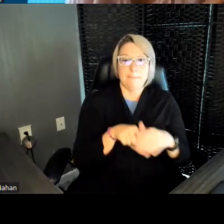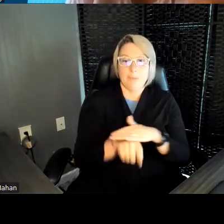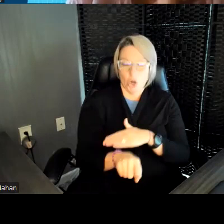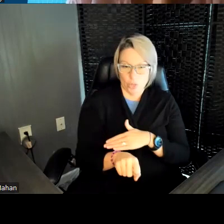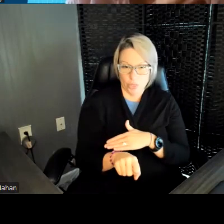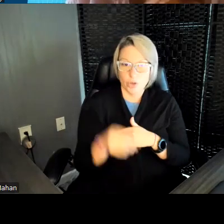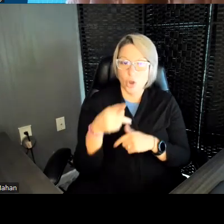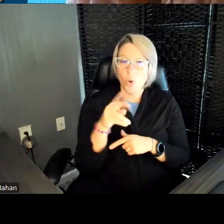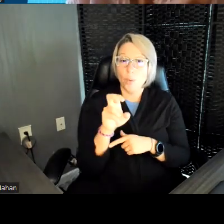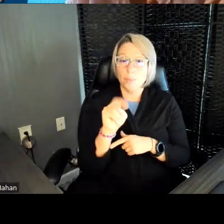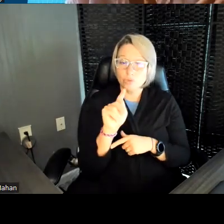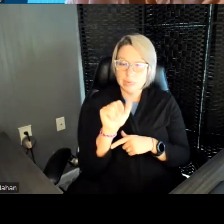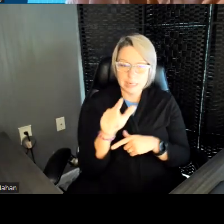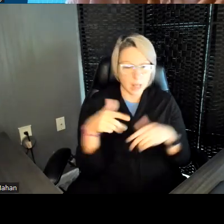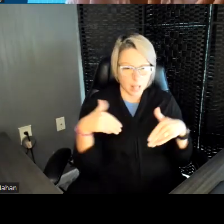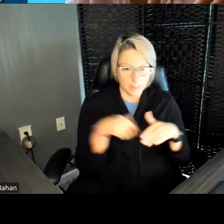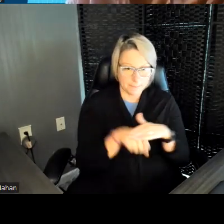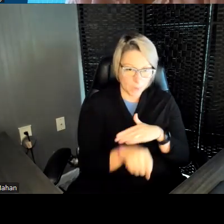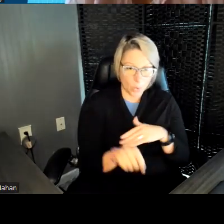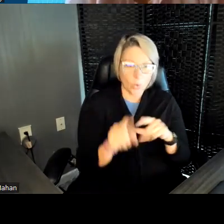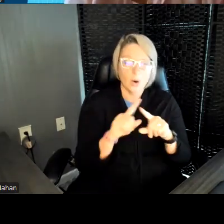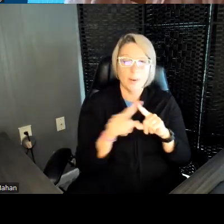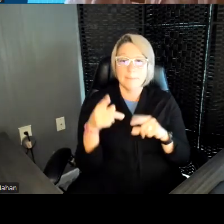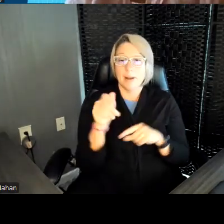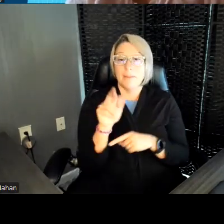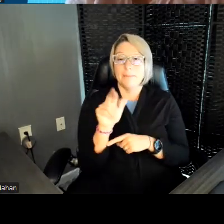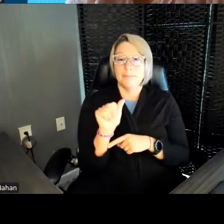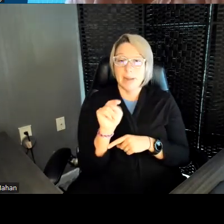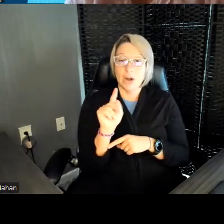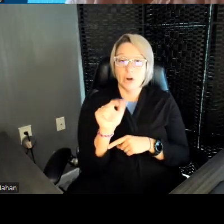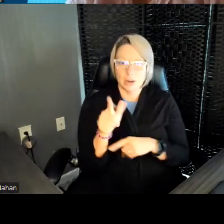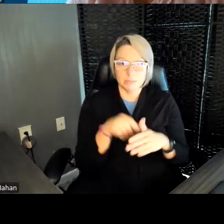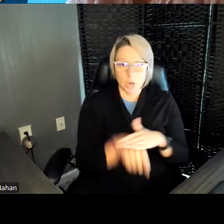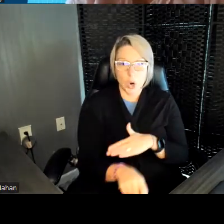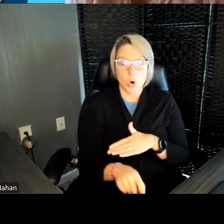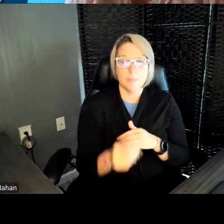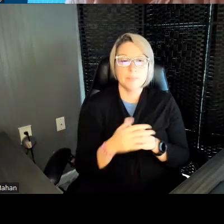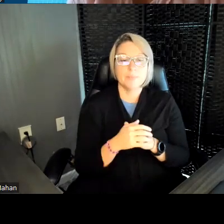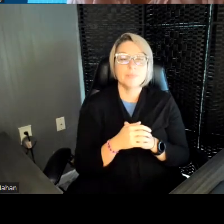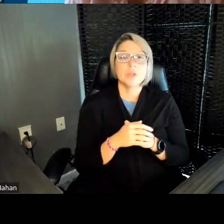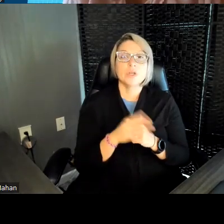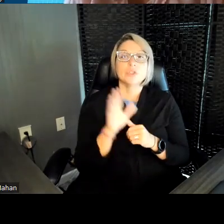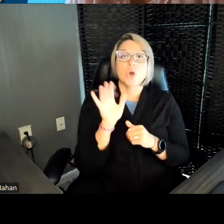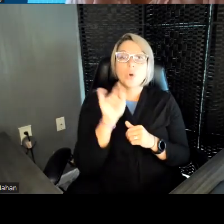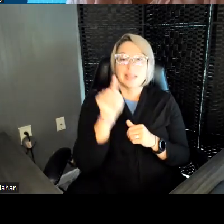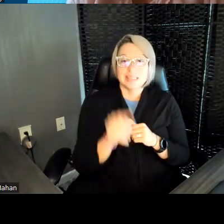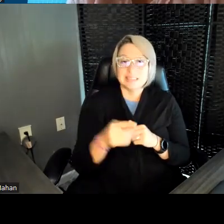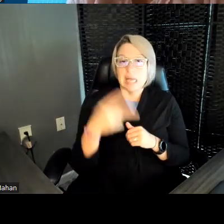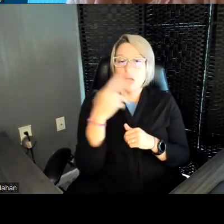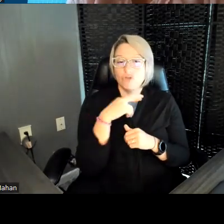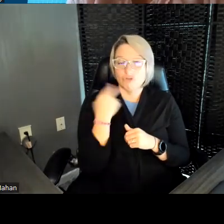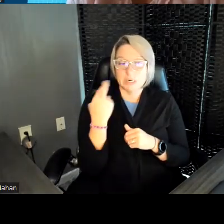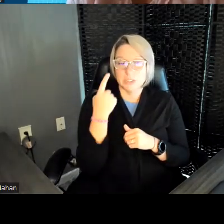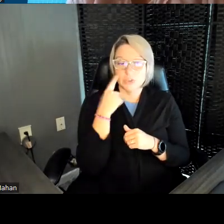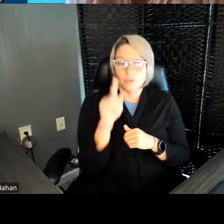not born yet. Perinatal, it's happening, you're born. And so these are some of the things that would be high-risk indicators for sensory loss